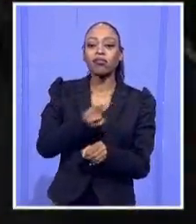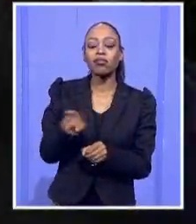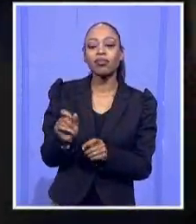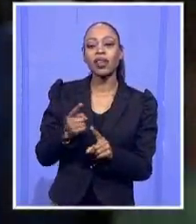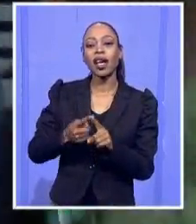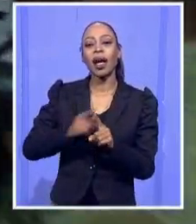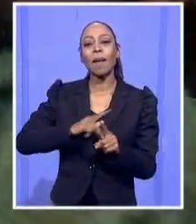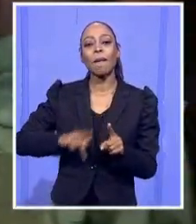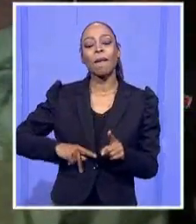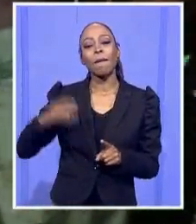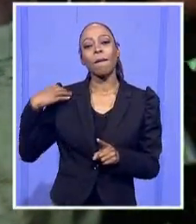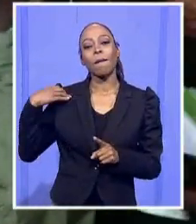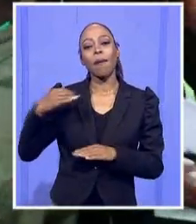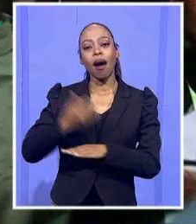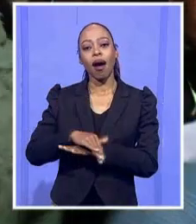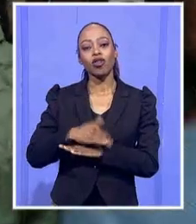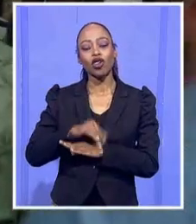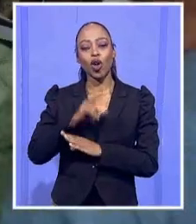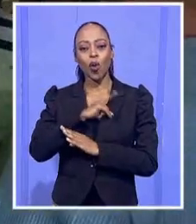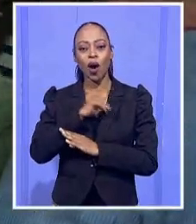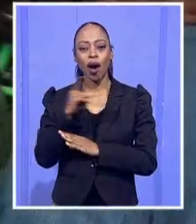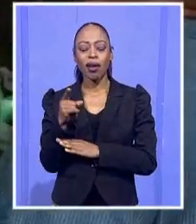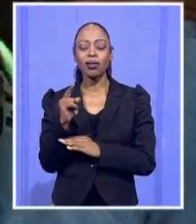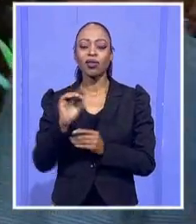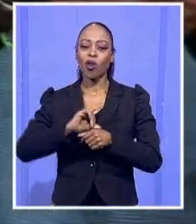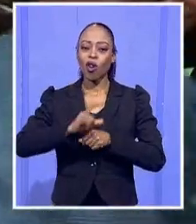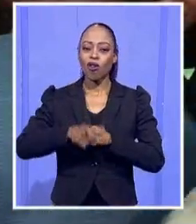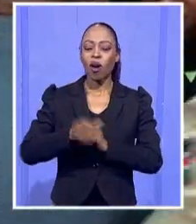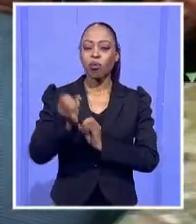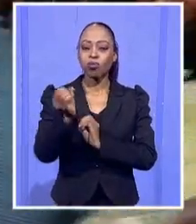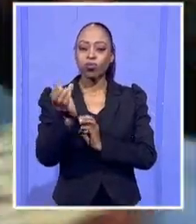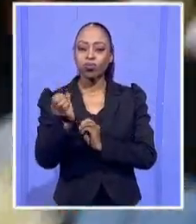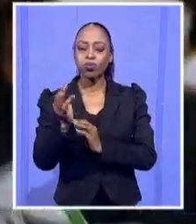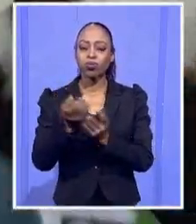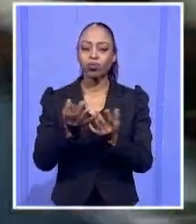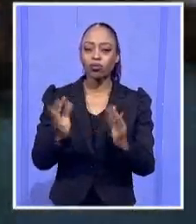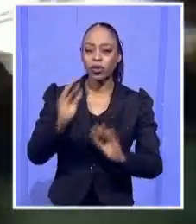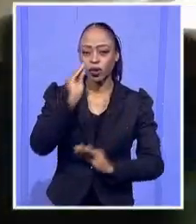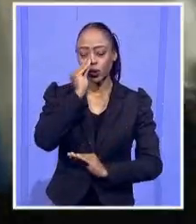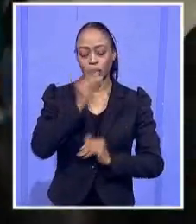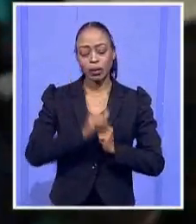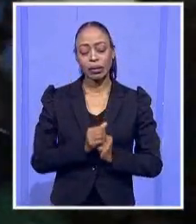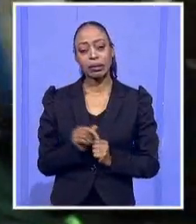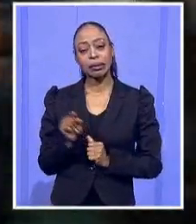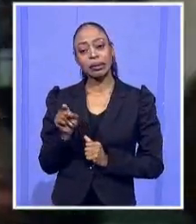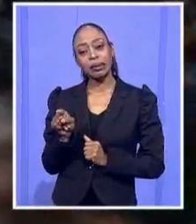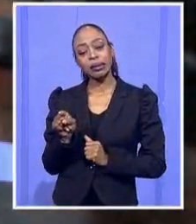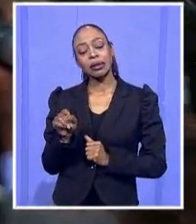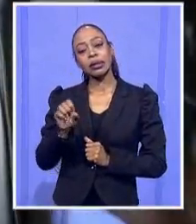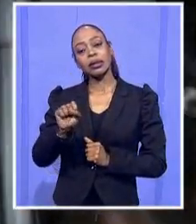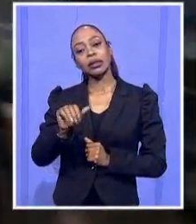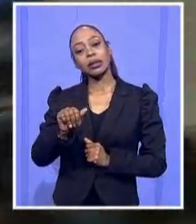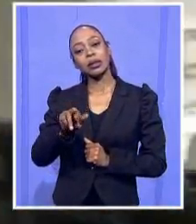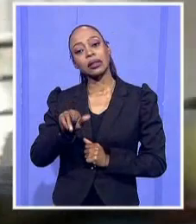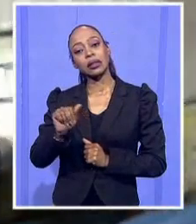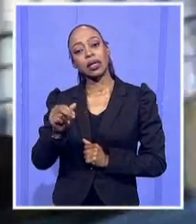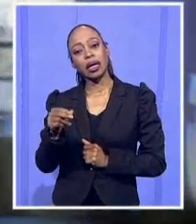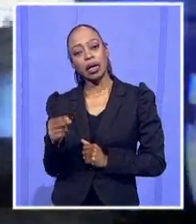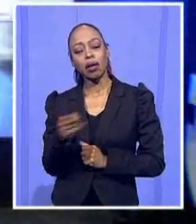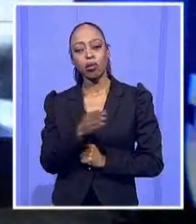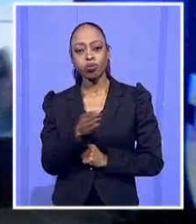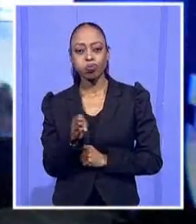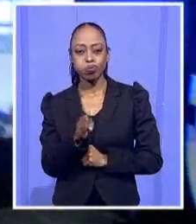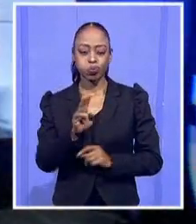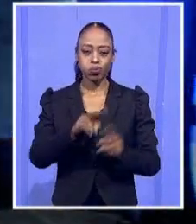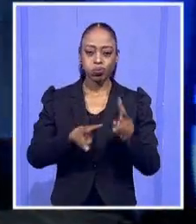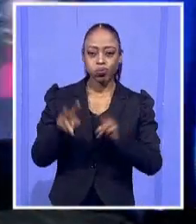outside for a press conference. Sarah Kimani is out there for us watching that all-important election